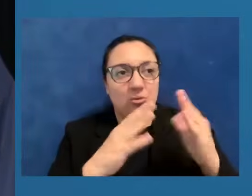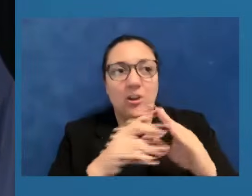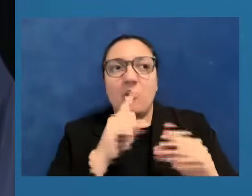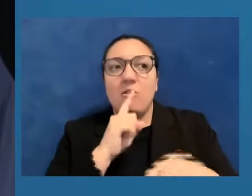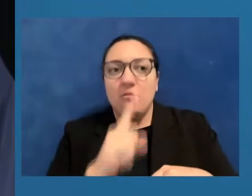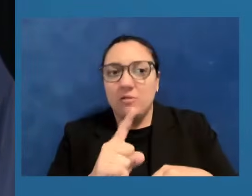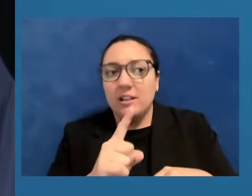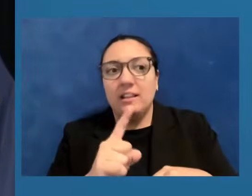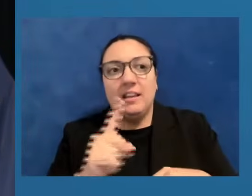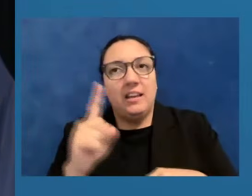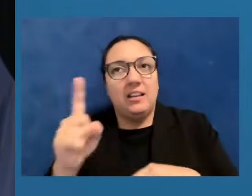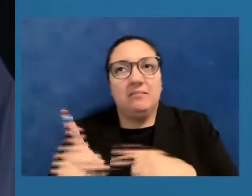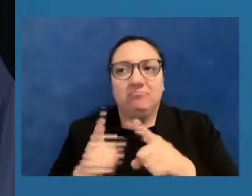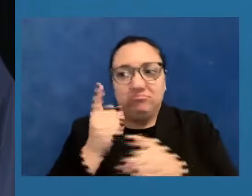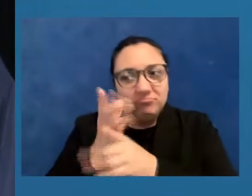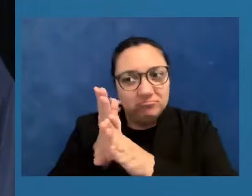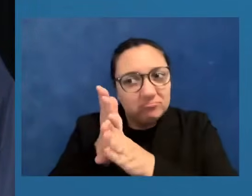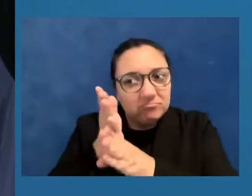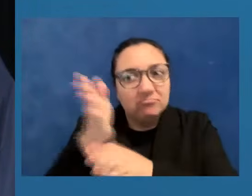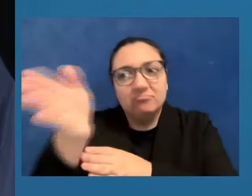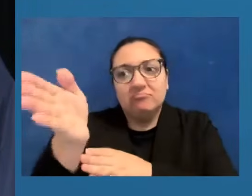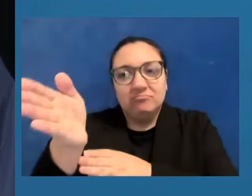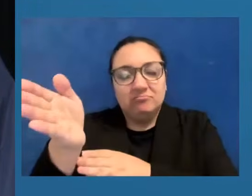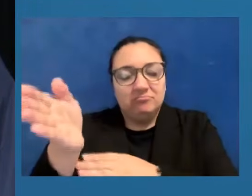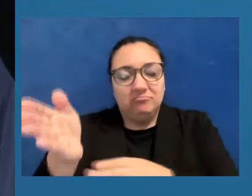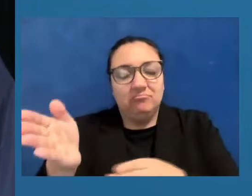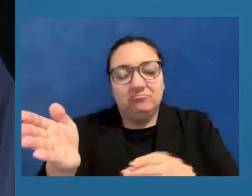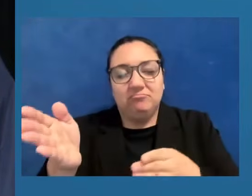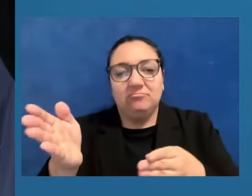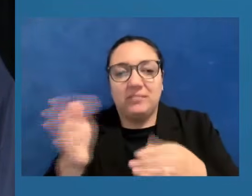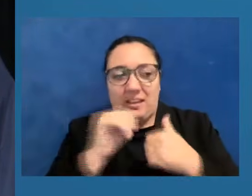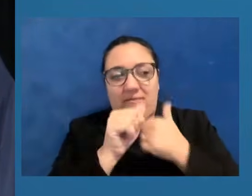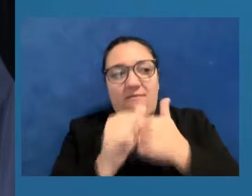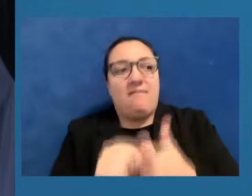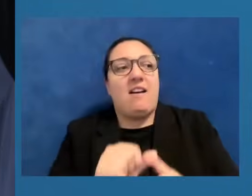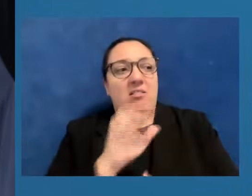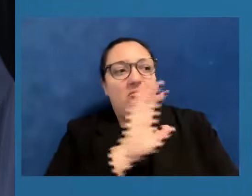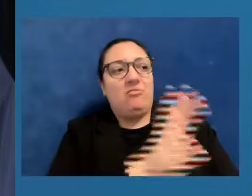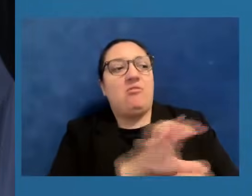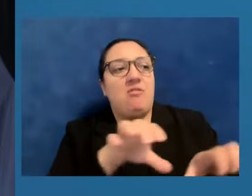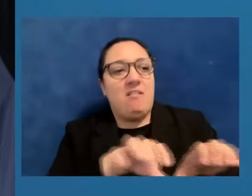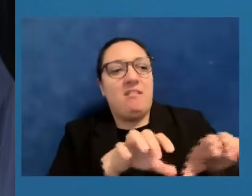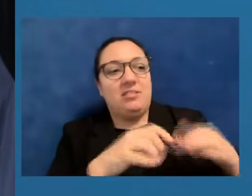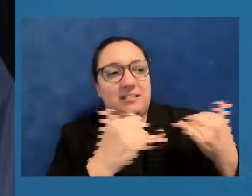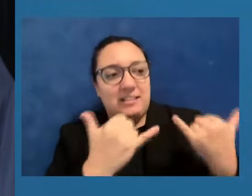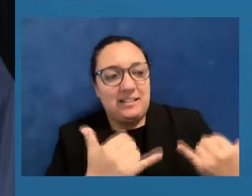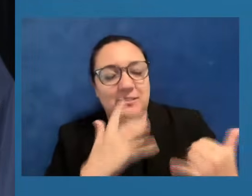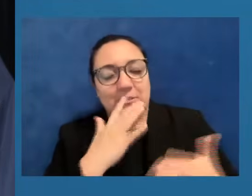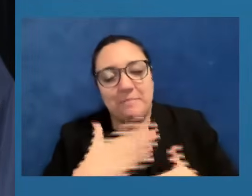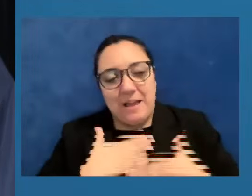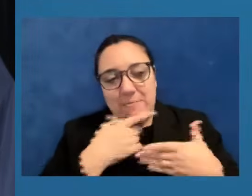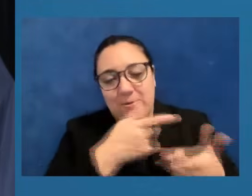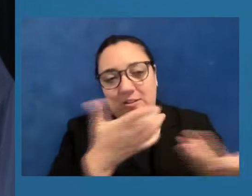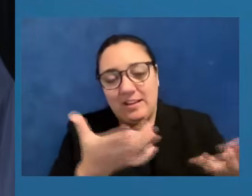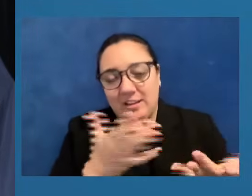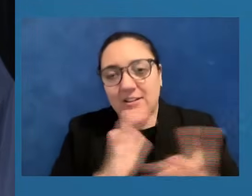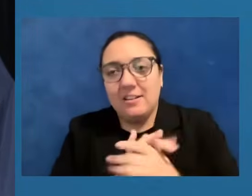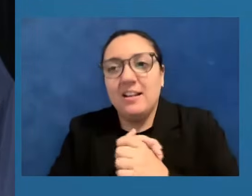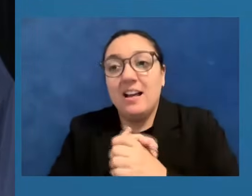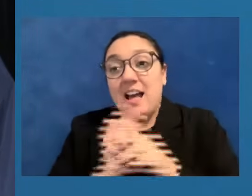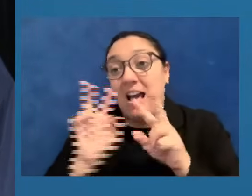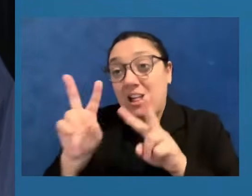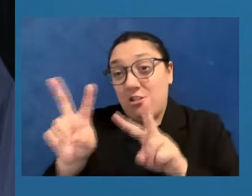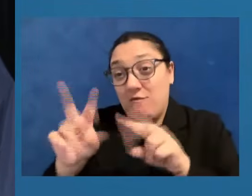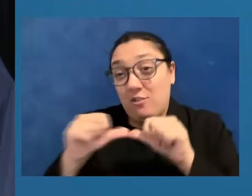a trajectory that we can stand on your shoulders today, and I thank you and honor that as well, so I'm so glad you're here. And I look forward to continuing to partner